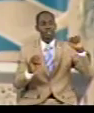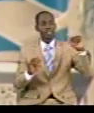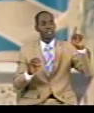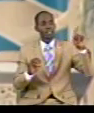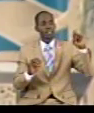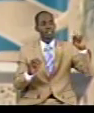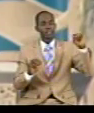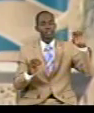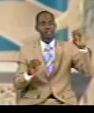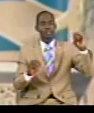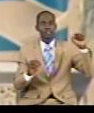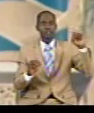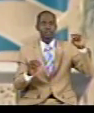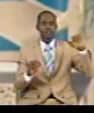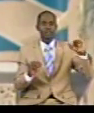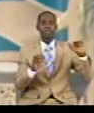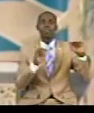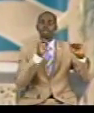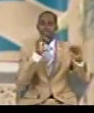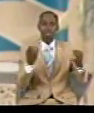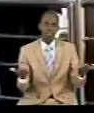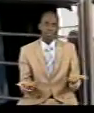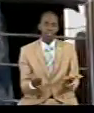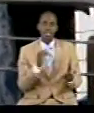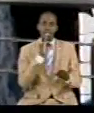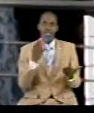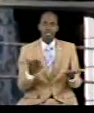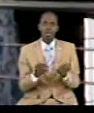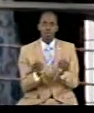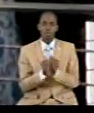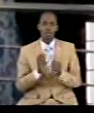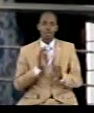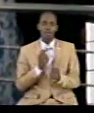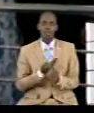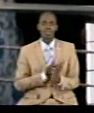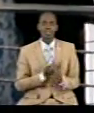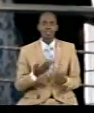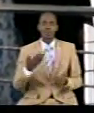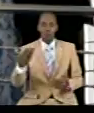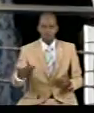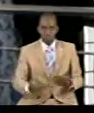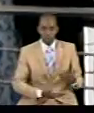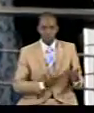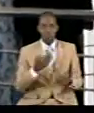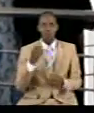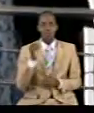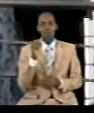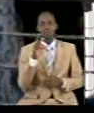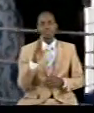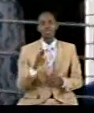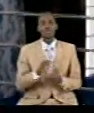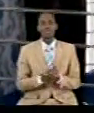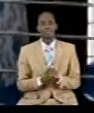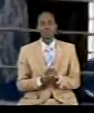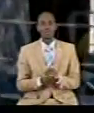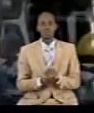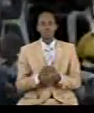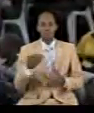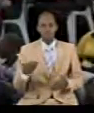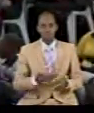Akinsanya, is here with us. You are welcome, sir. We're very happy to find you here, to have you here. Praise the